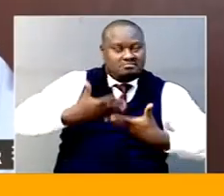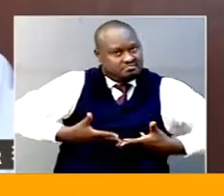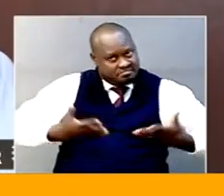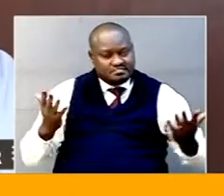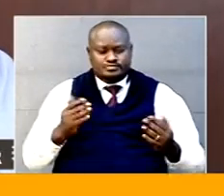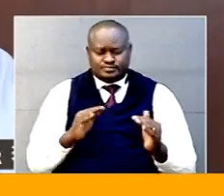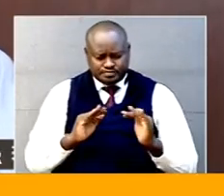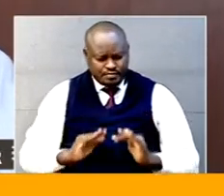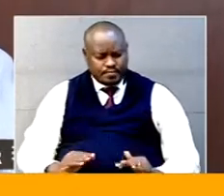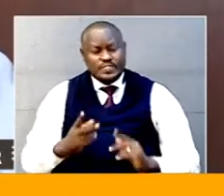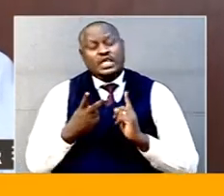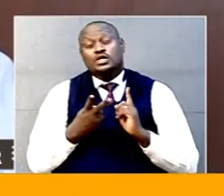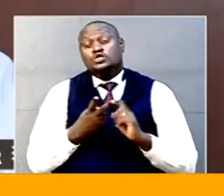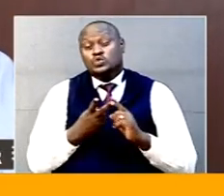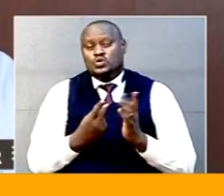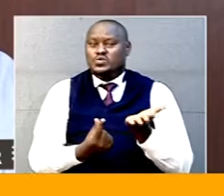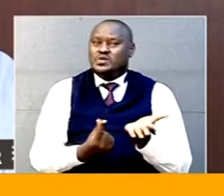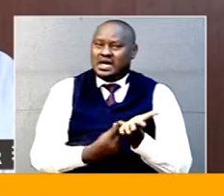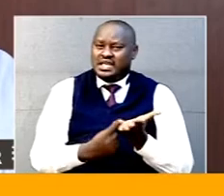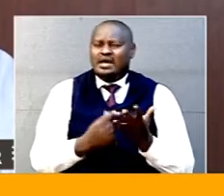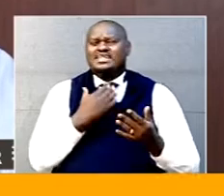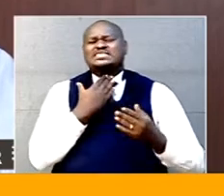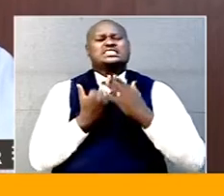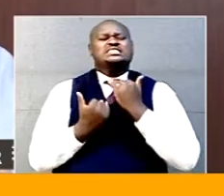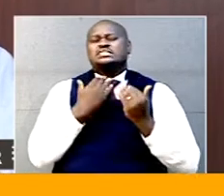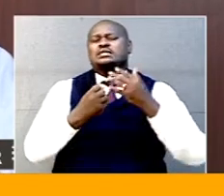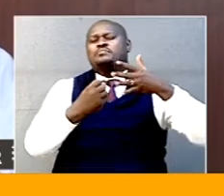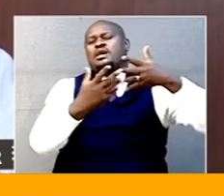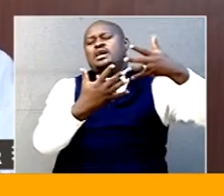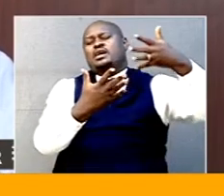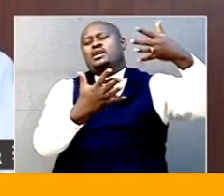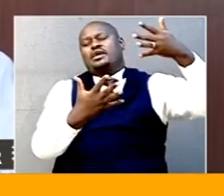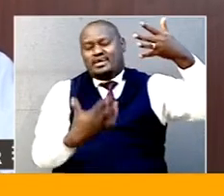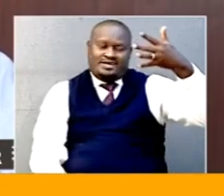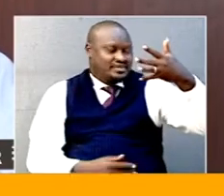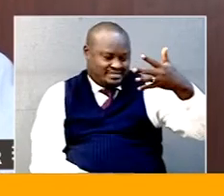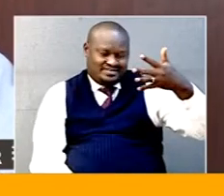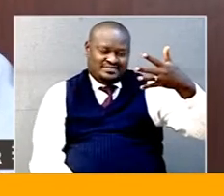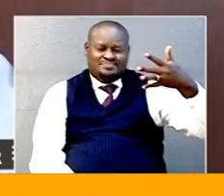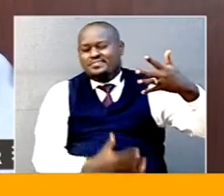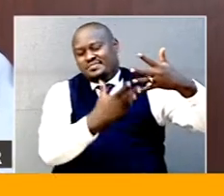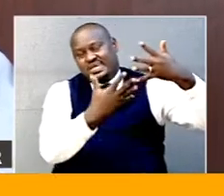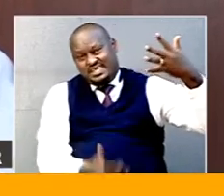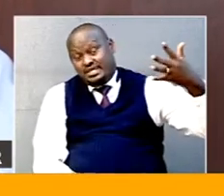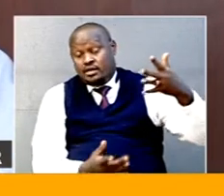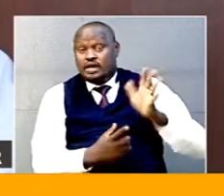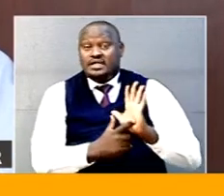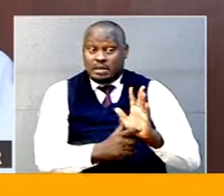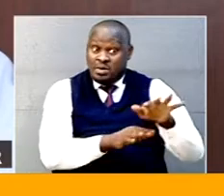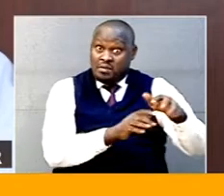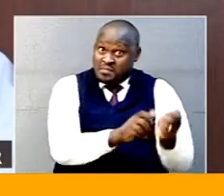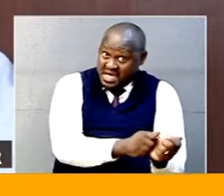it's a country with too many unmet needs, very many unmet needs. If you do maize, you